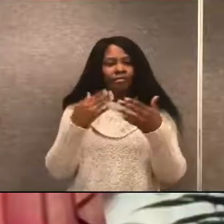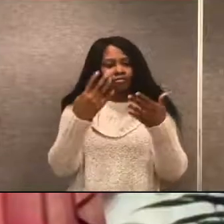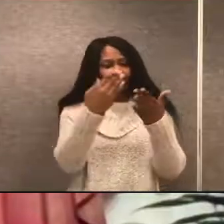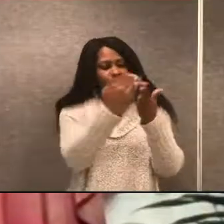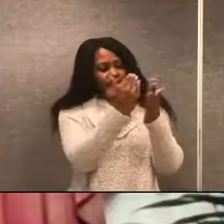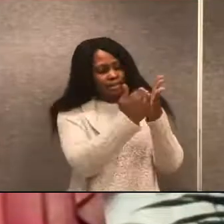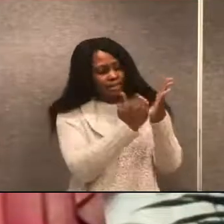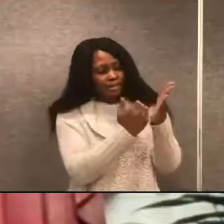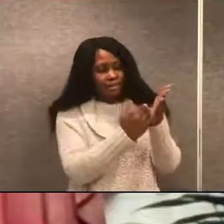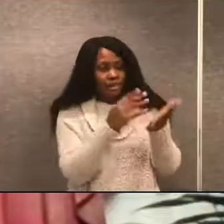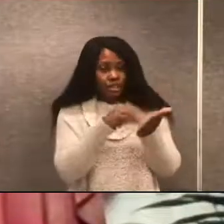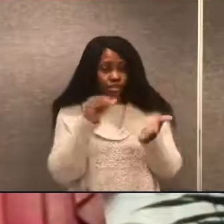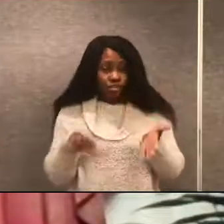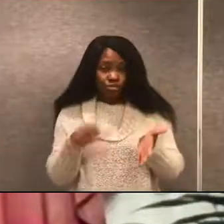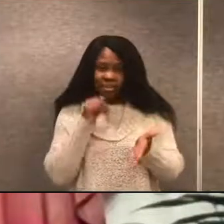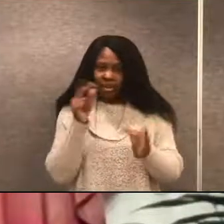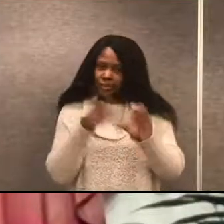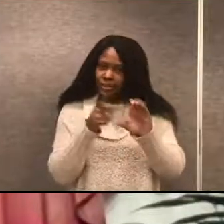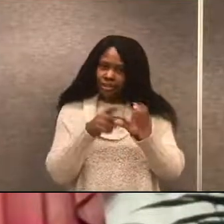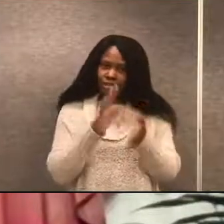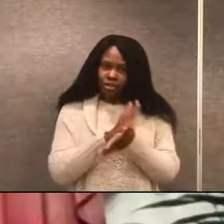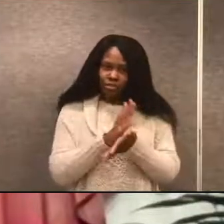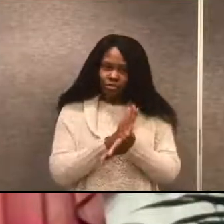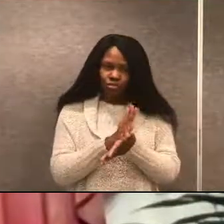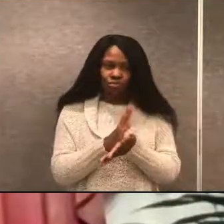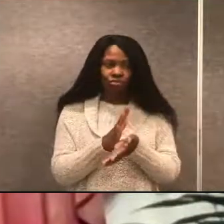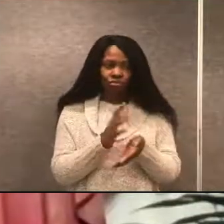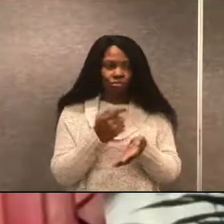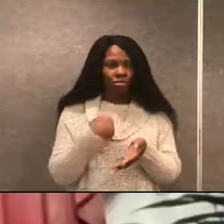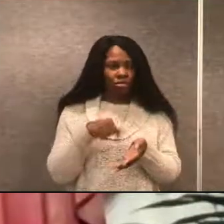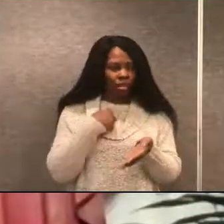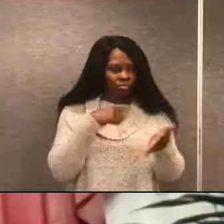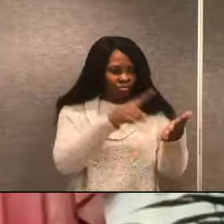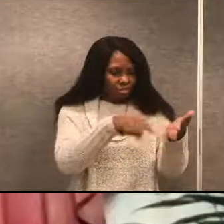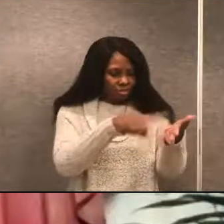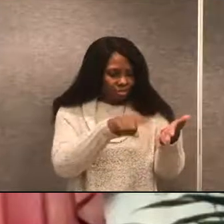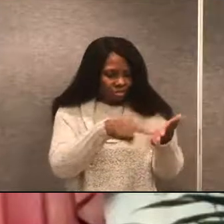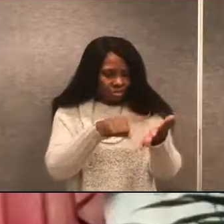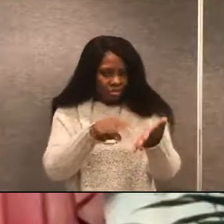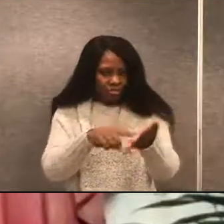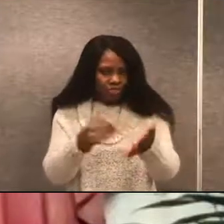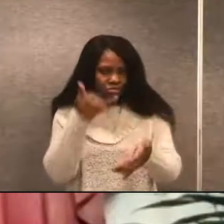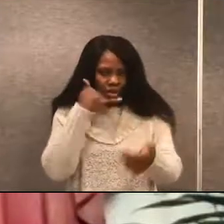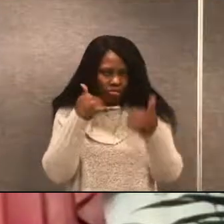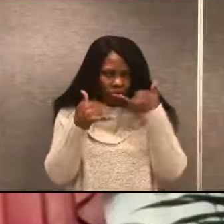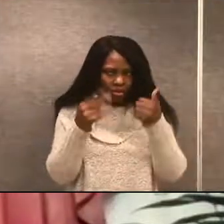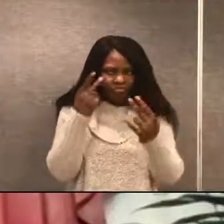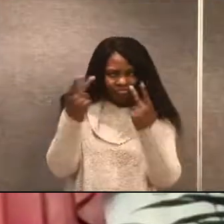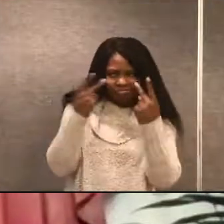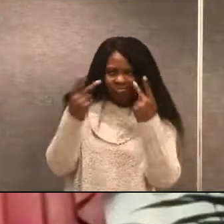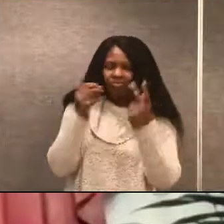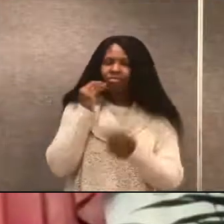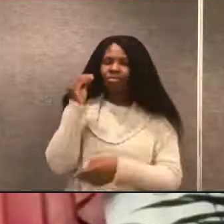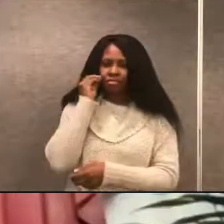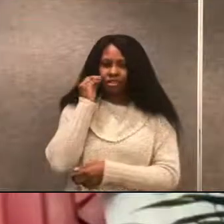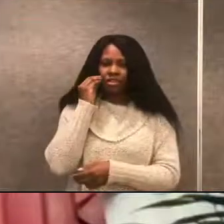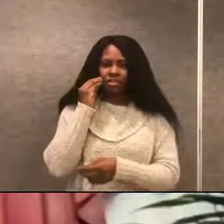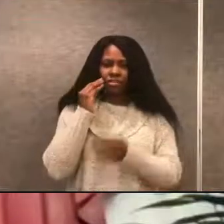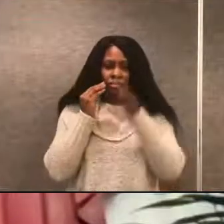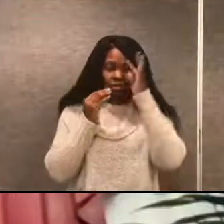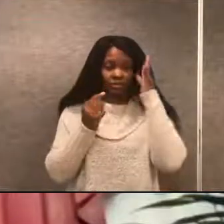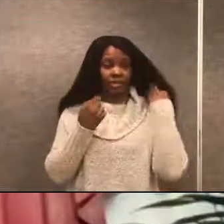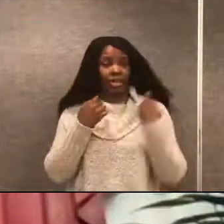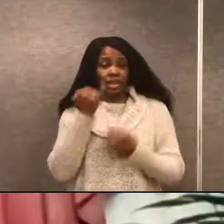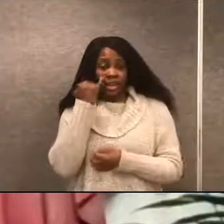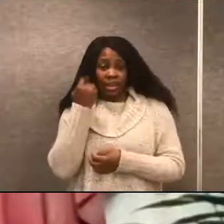participating, and we do follow up. A couple of times, some of those phone calls, unfortunately, have led to us calling other authorities. If we're not able